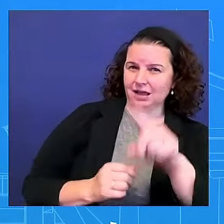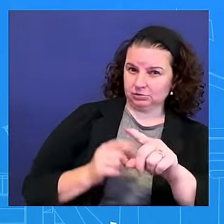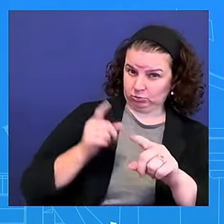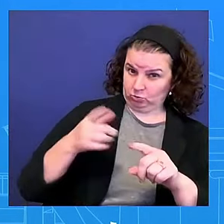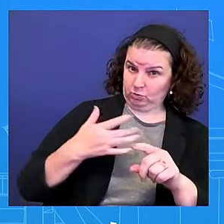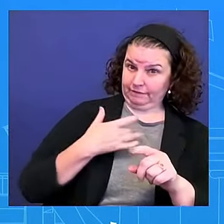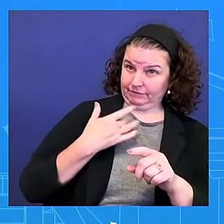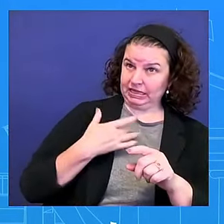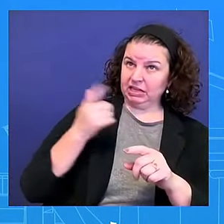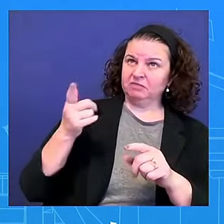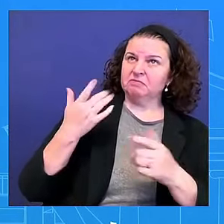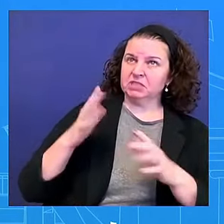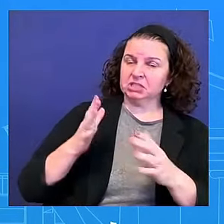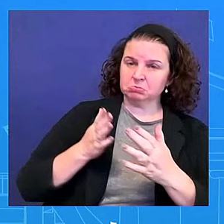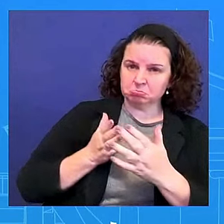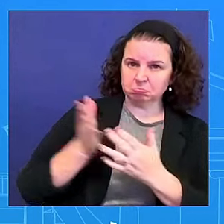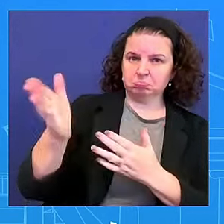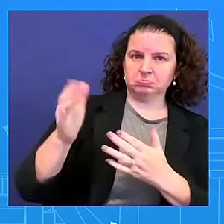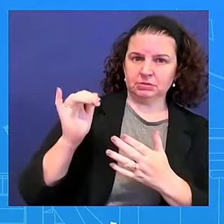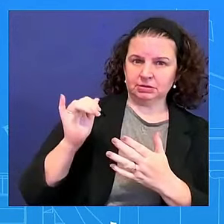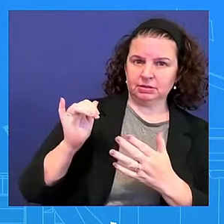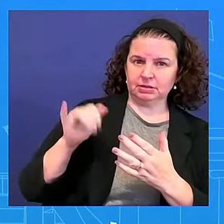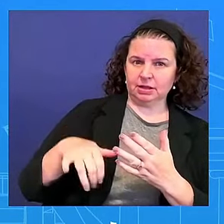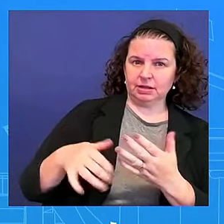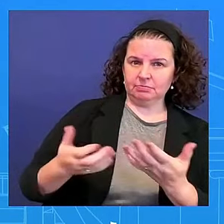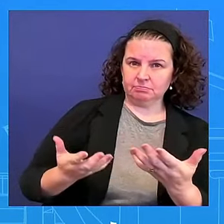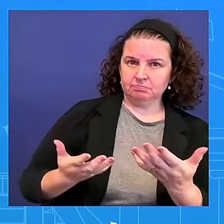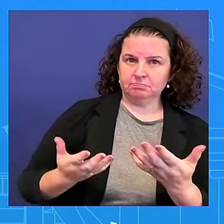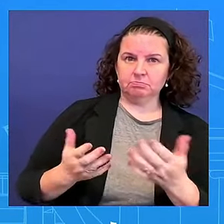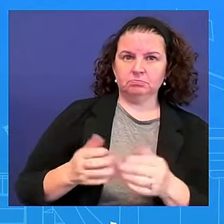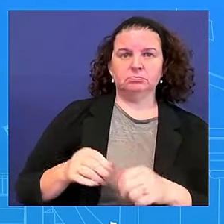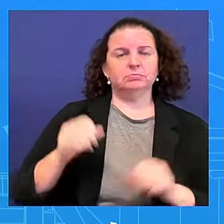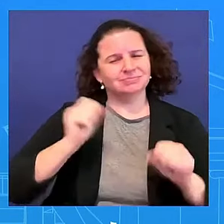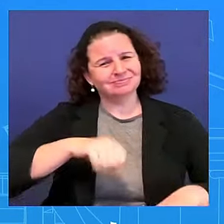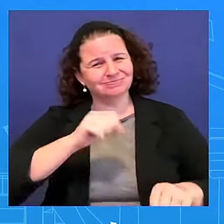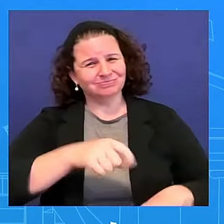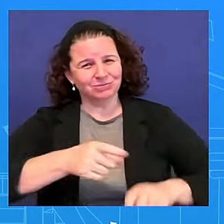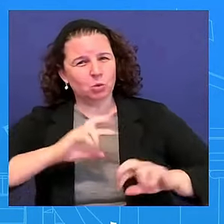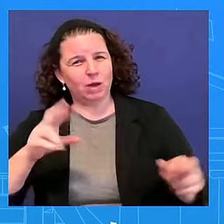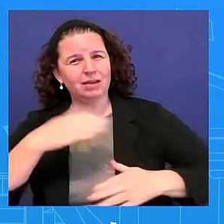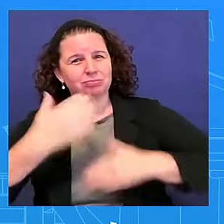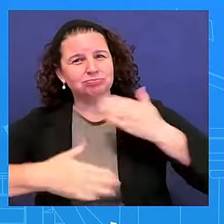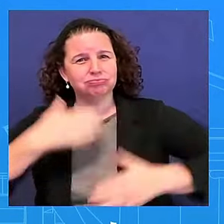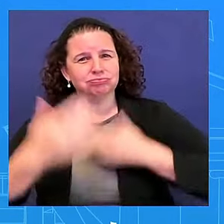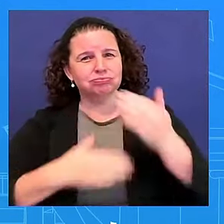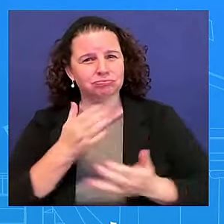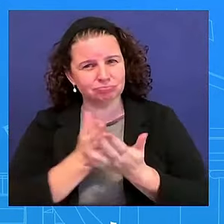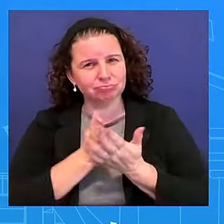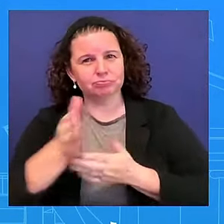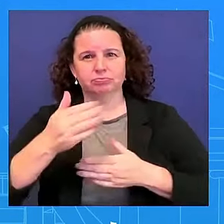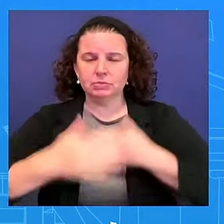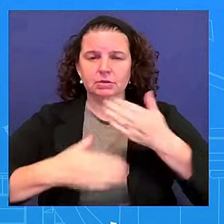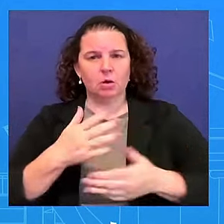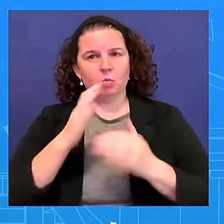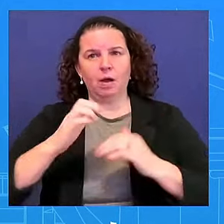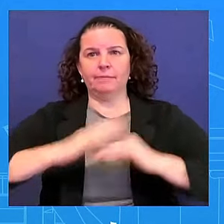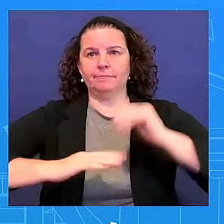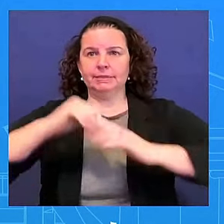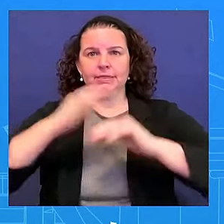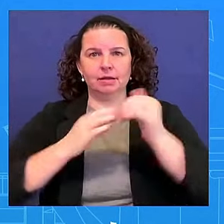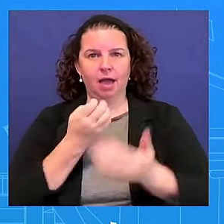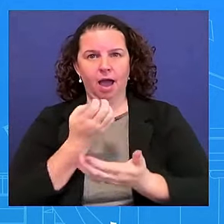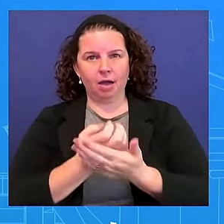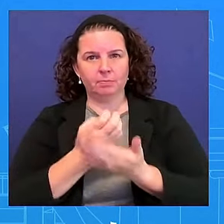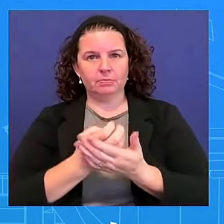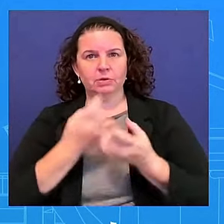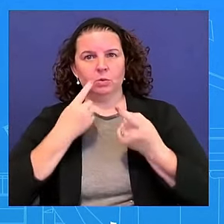to continue to get the job done, to continue to build an economy that works for all, to continue to make